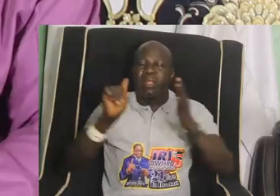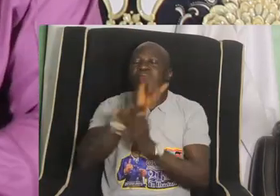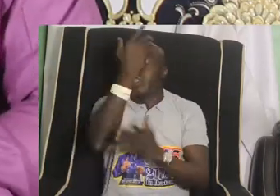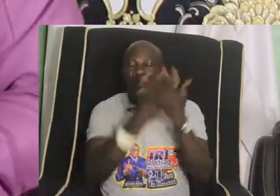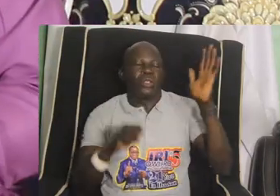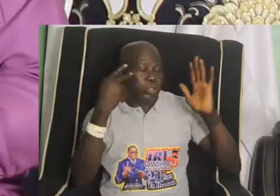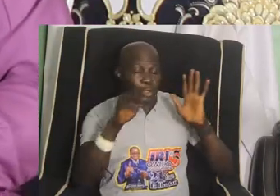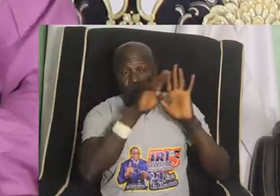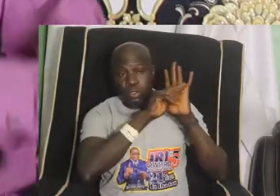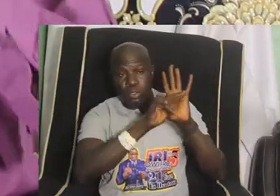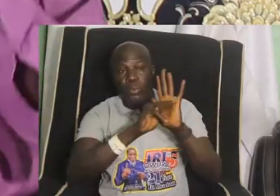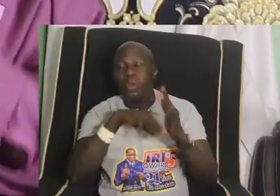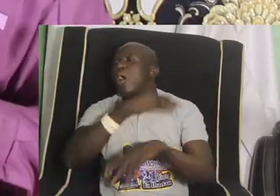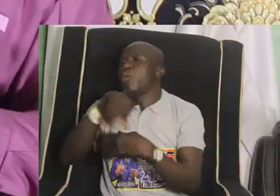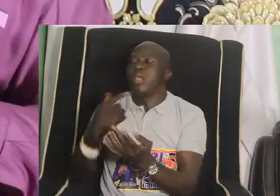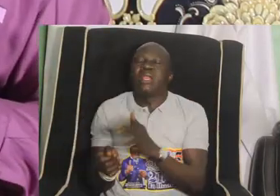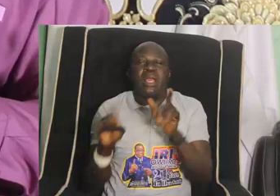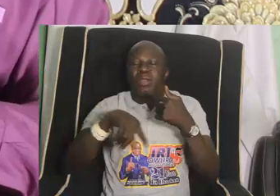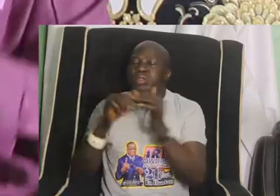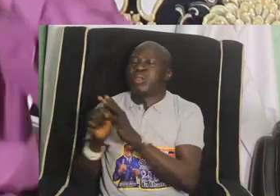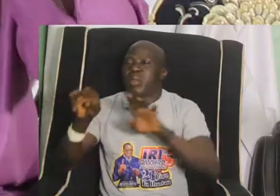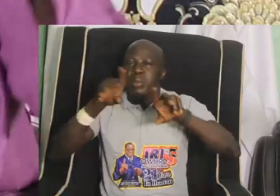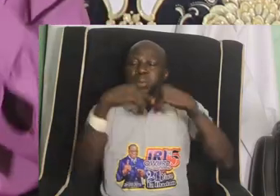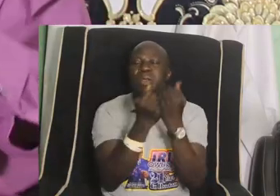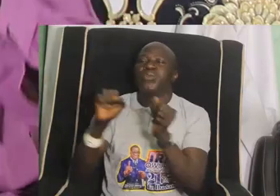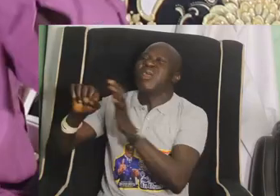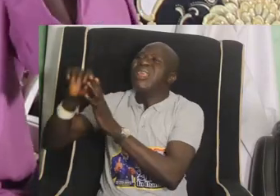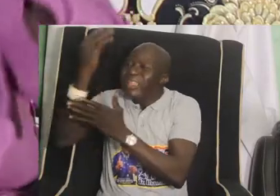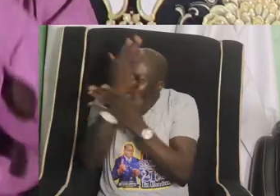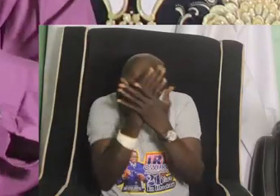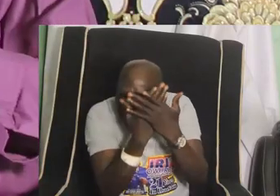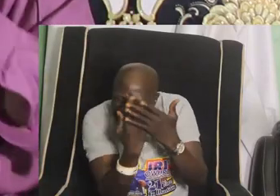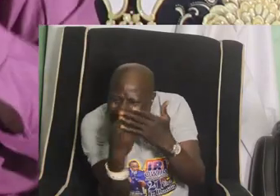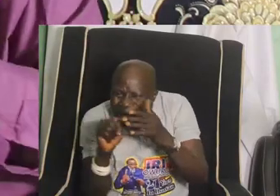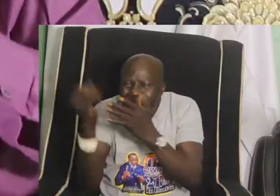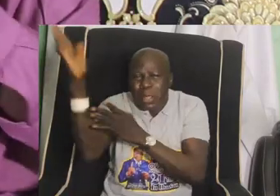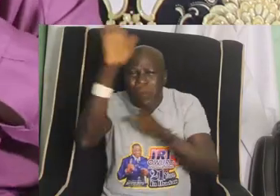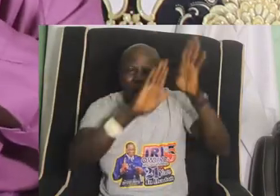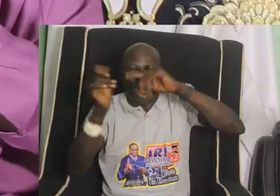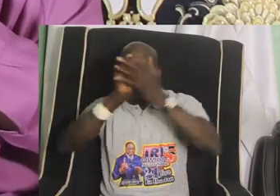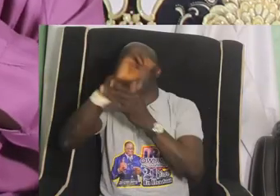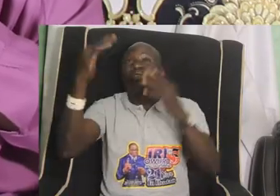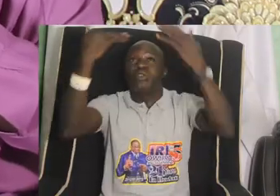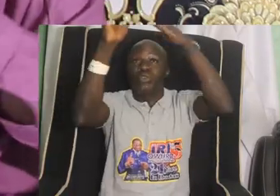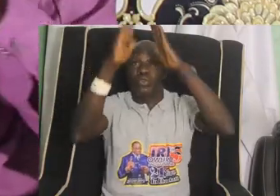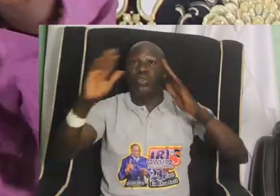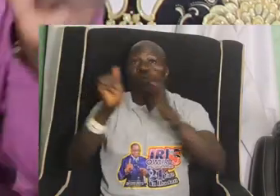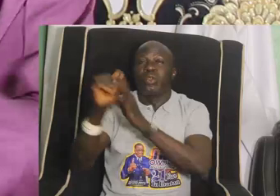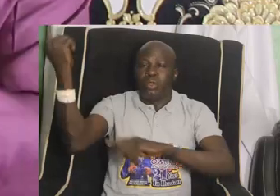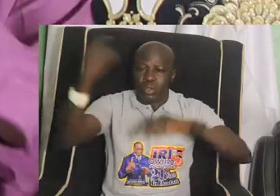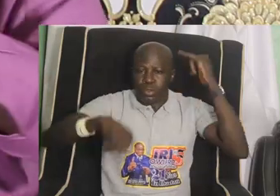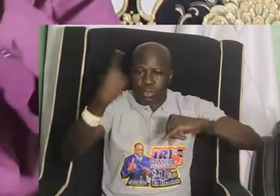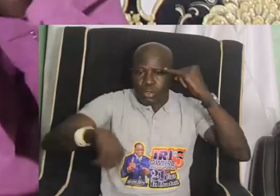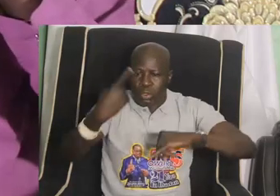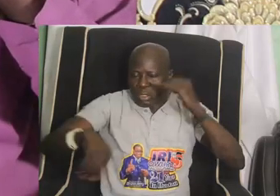out, I saw a symbol there. When the battle was conquered. If battle of the roof is tormenting one,